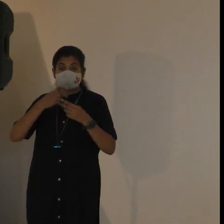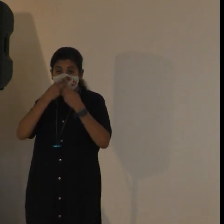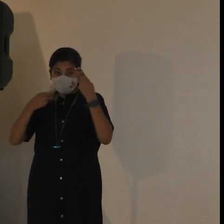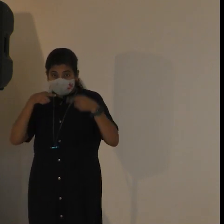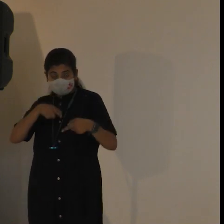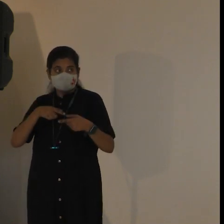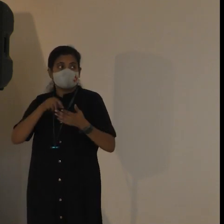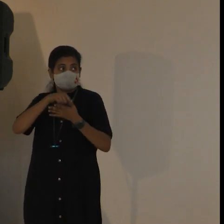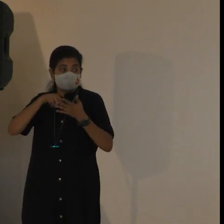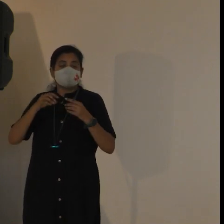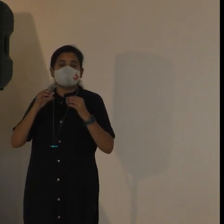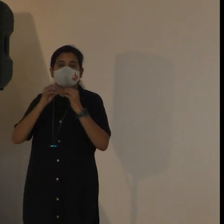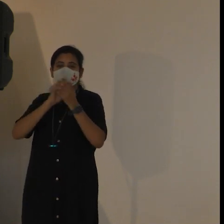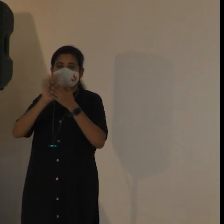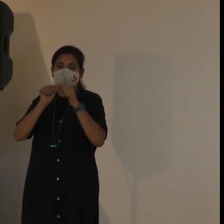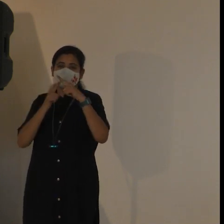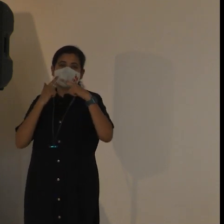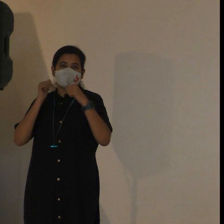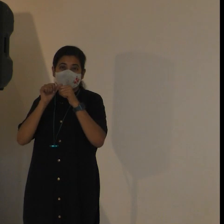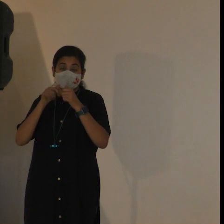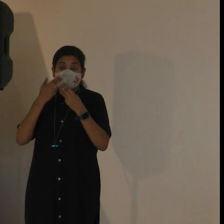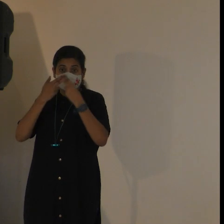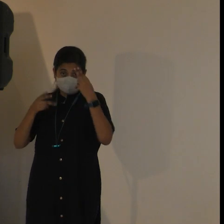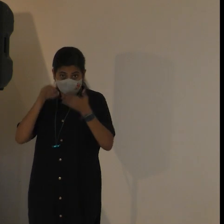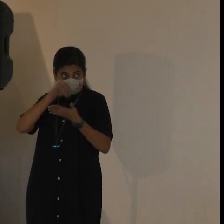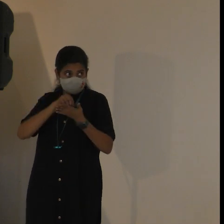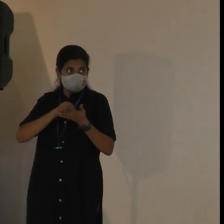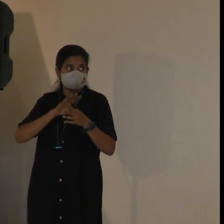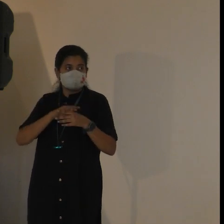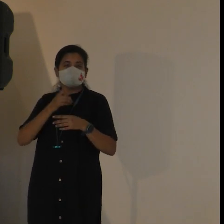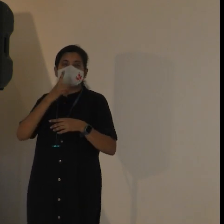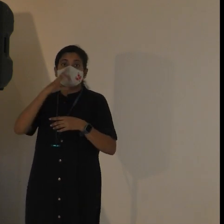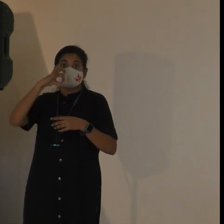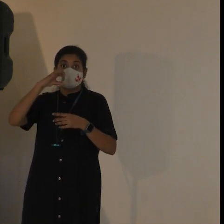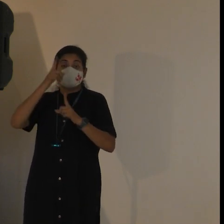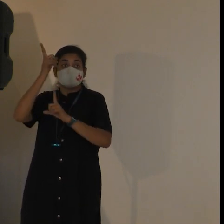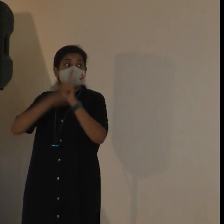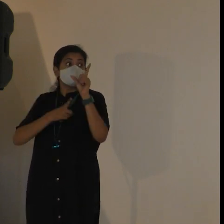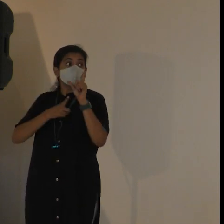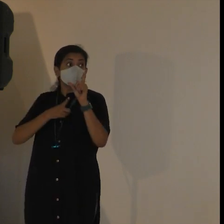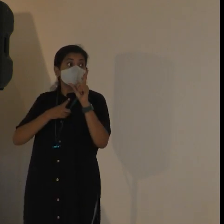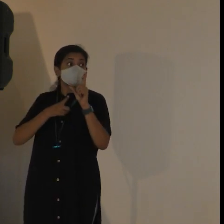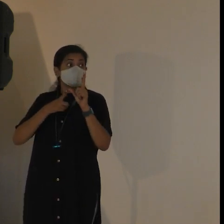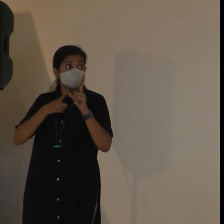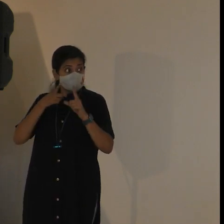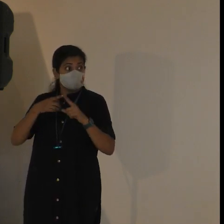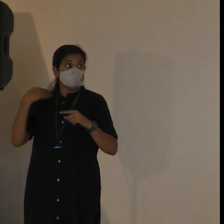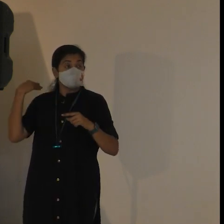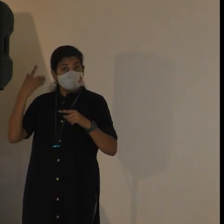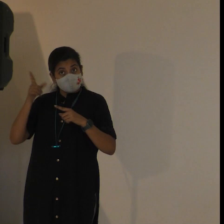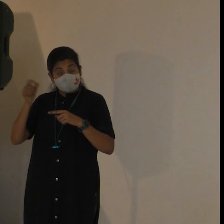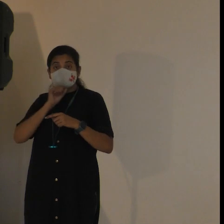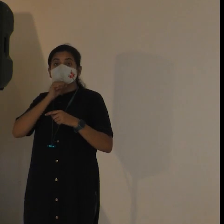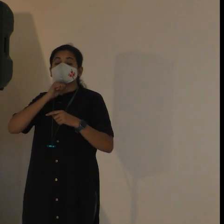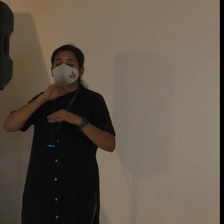for Bhatia's film, he's lived for 90 years, and in this 90 years he was a